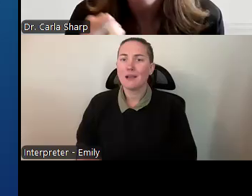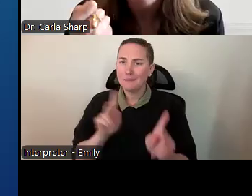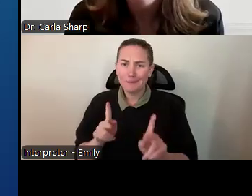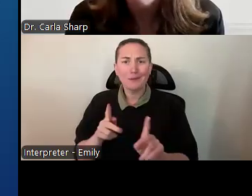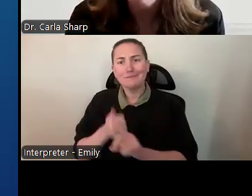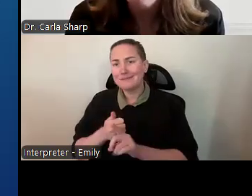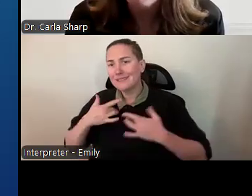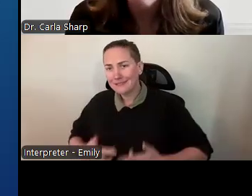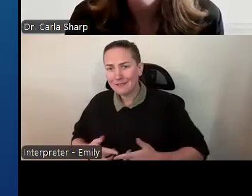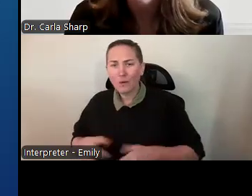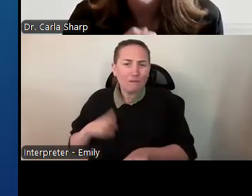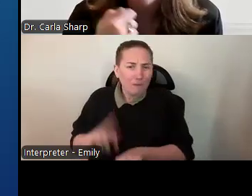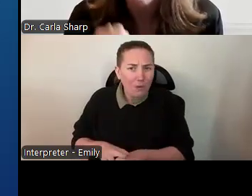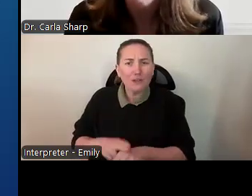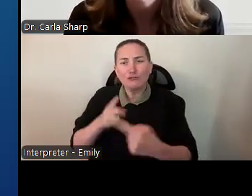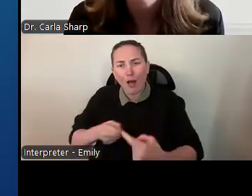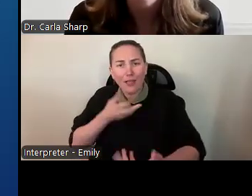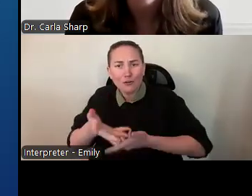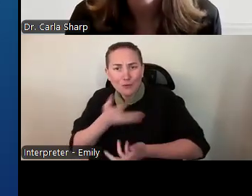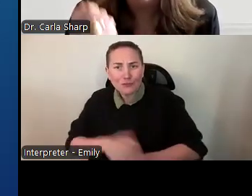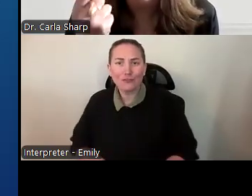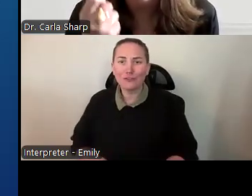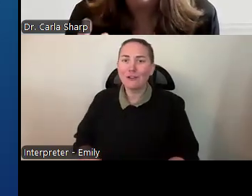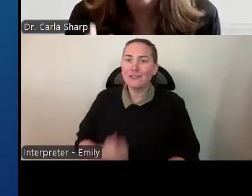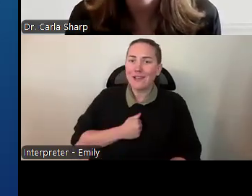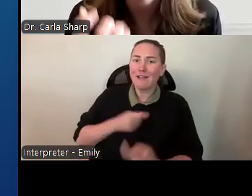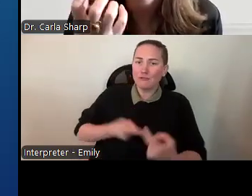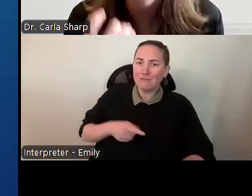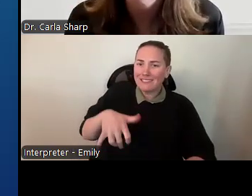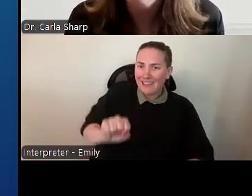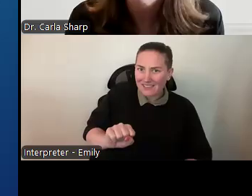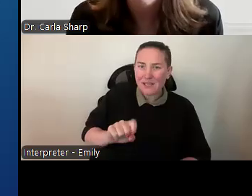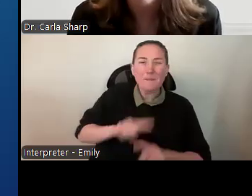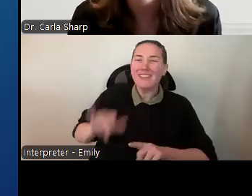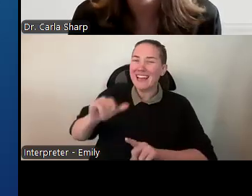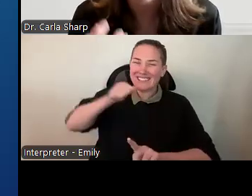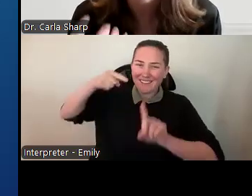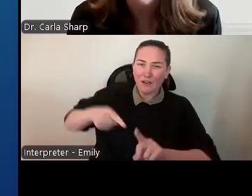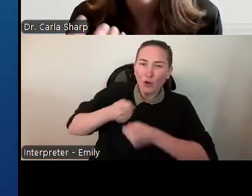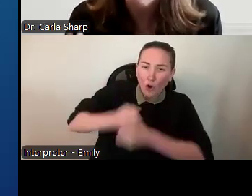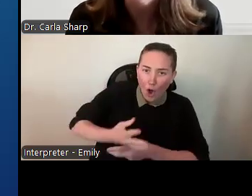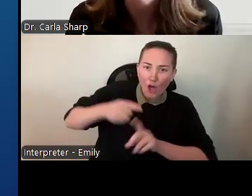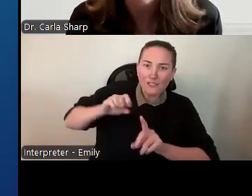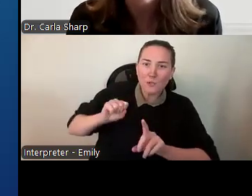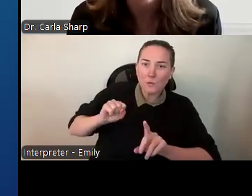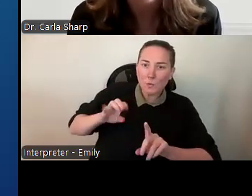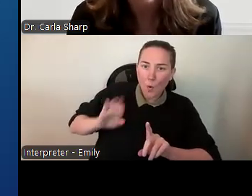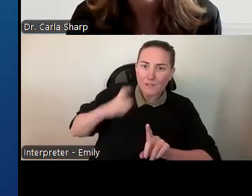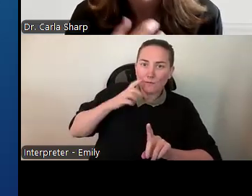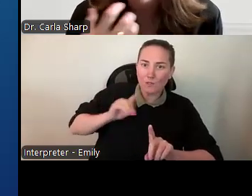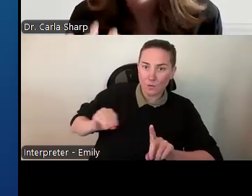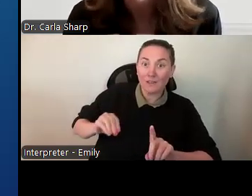have interpersonal problems, they have self problems, but that's not the source of the disorder. The source of the disorder in